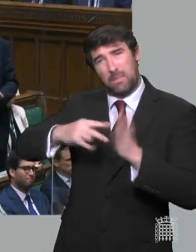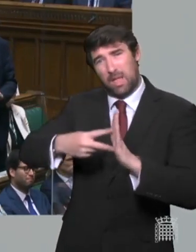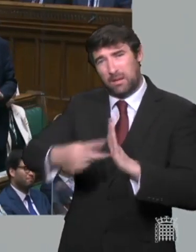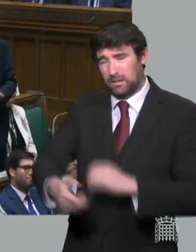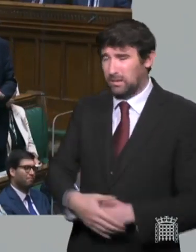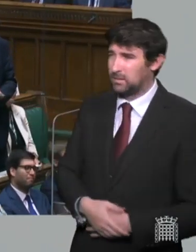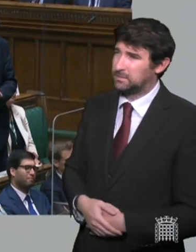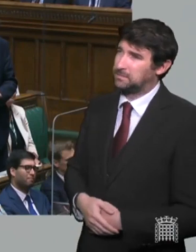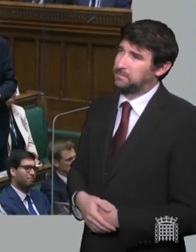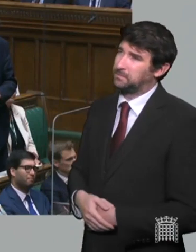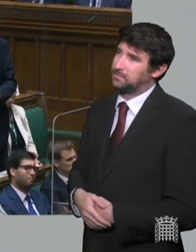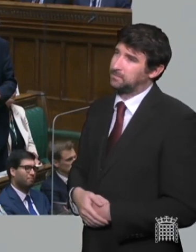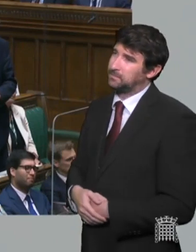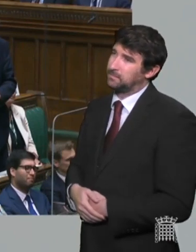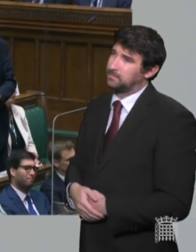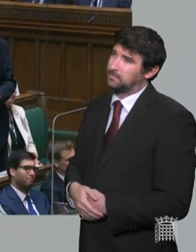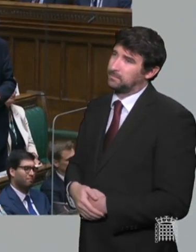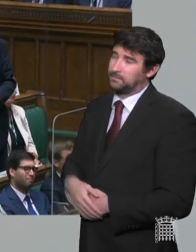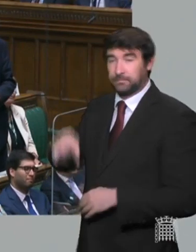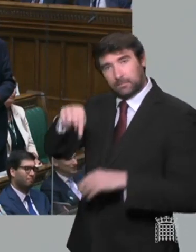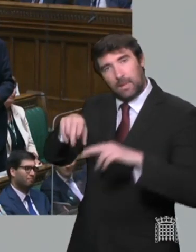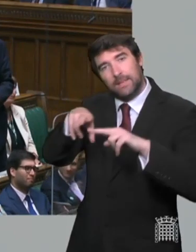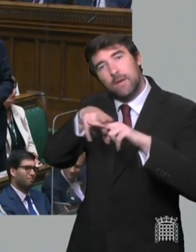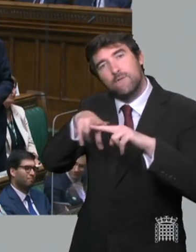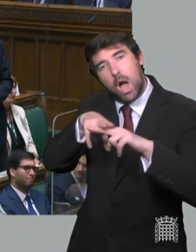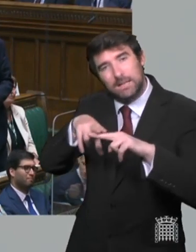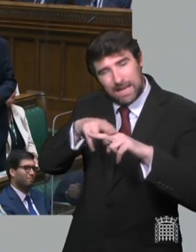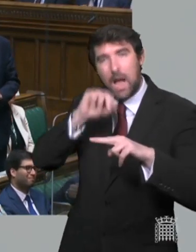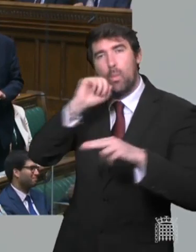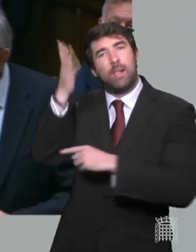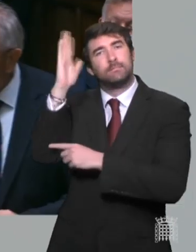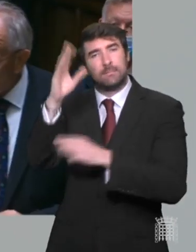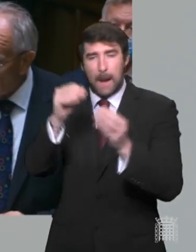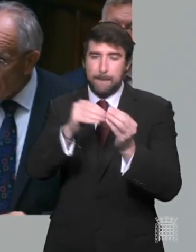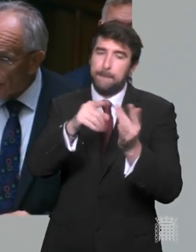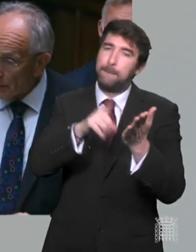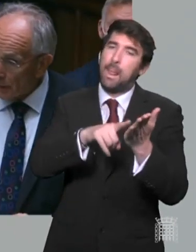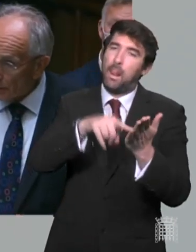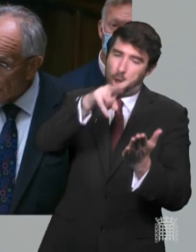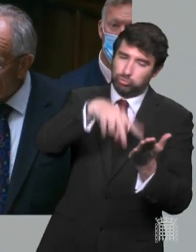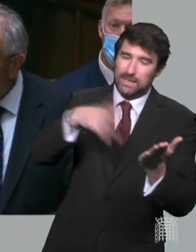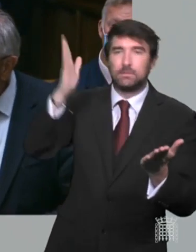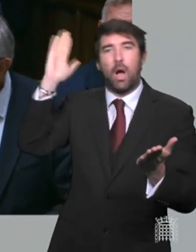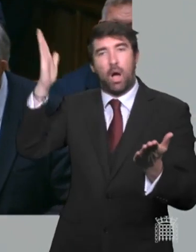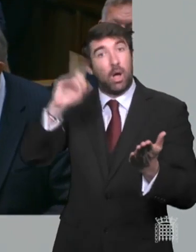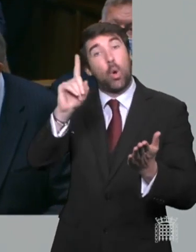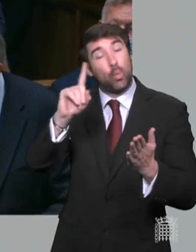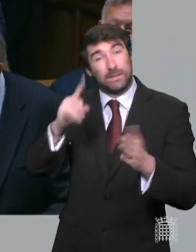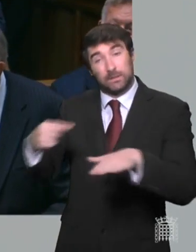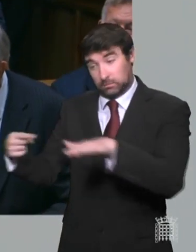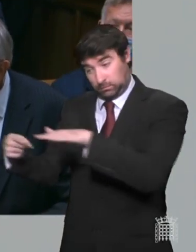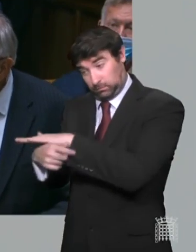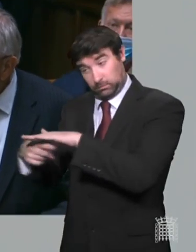Seekers Return to Safe Countries Bill. The intention is, if an asylum seeker comes to this country from a